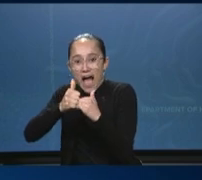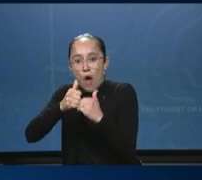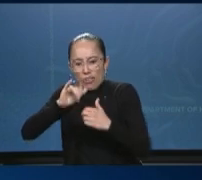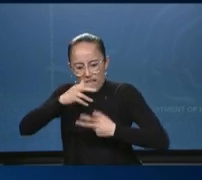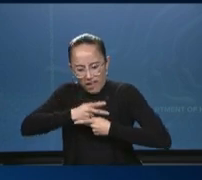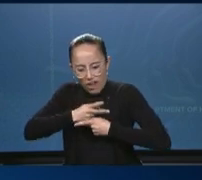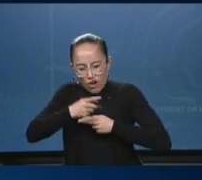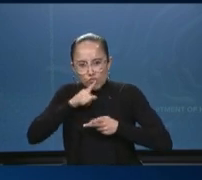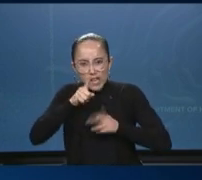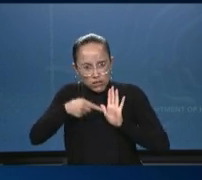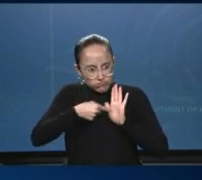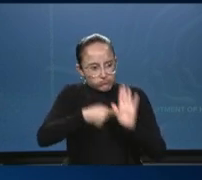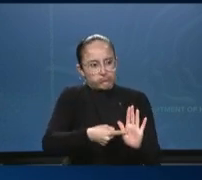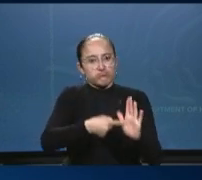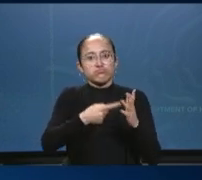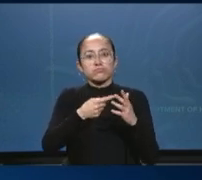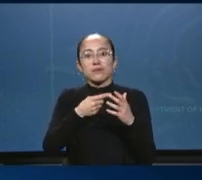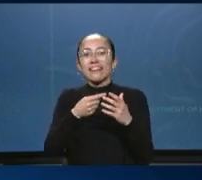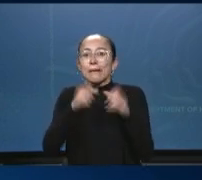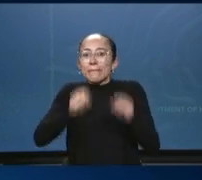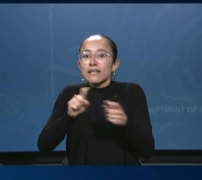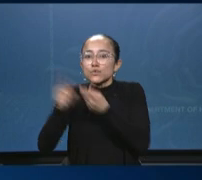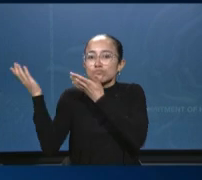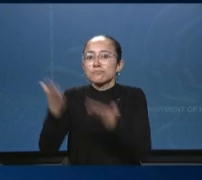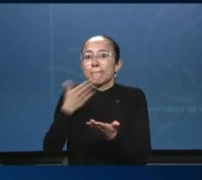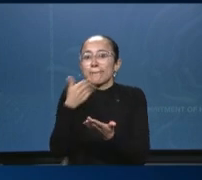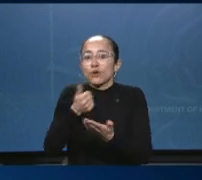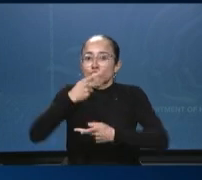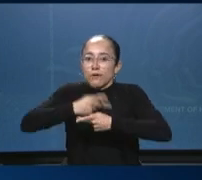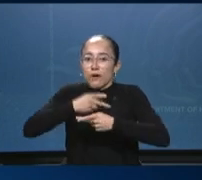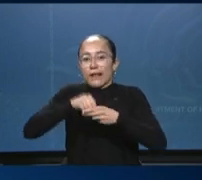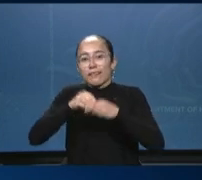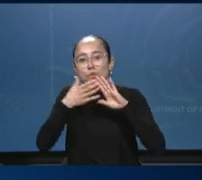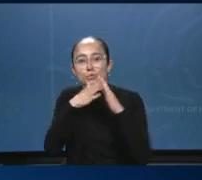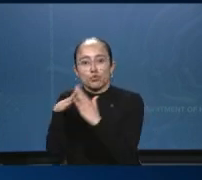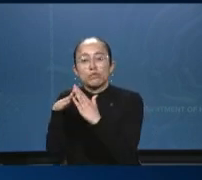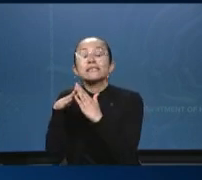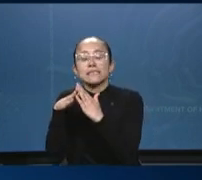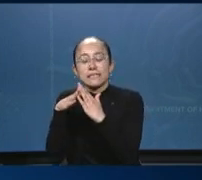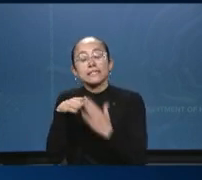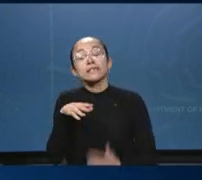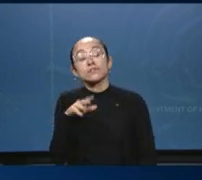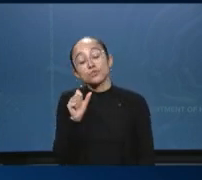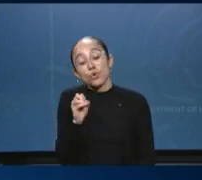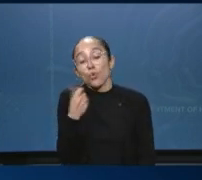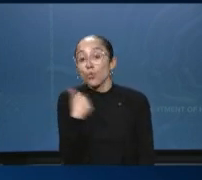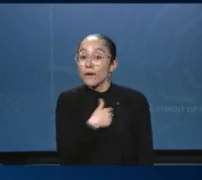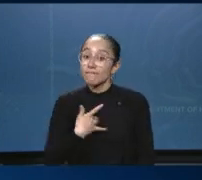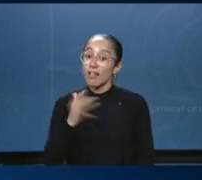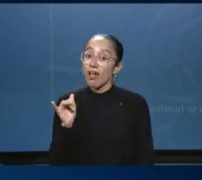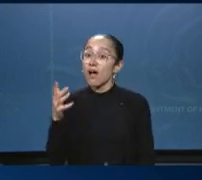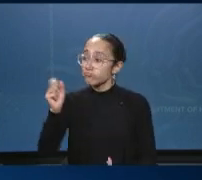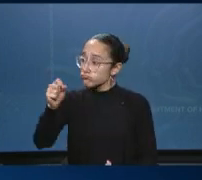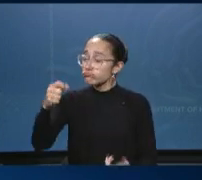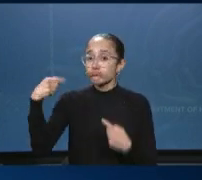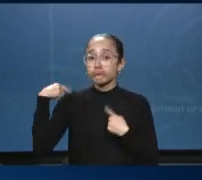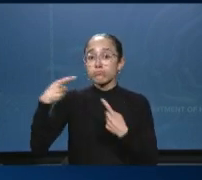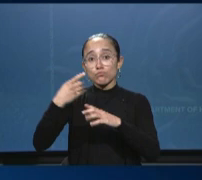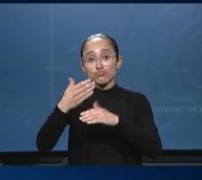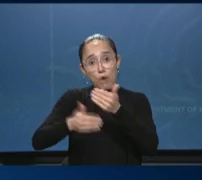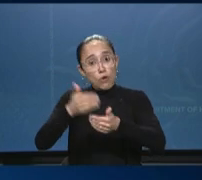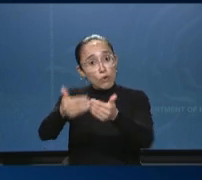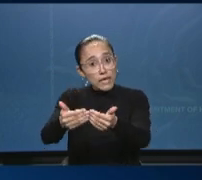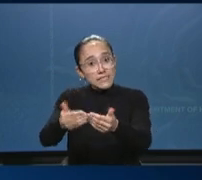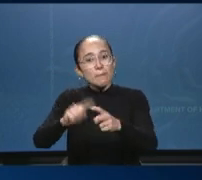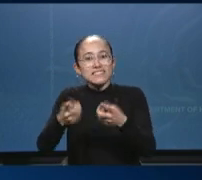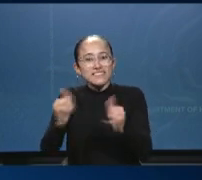ability to develop and deliver better care to patients in the community. And so we feel like we've made progress, but we've got a ways to